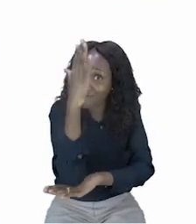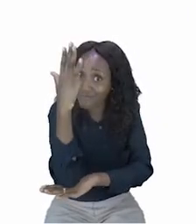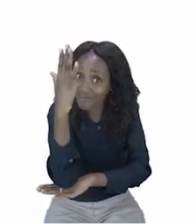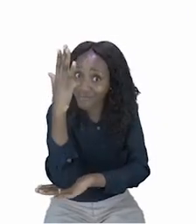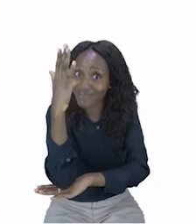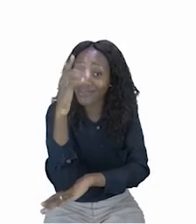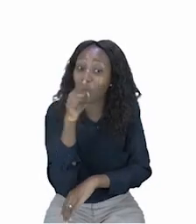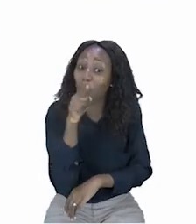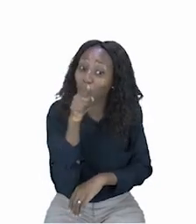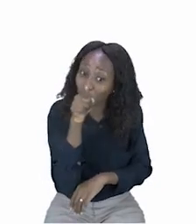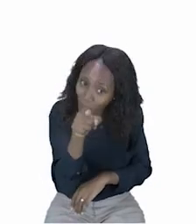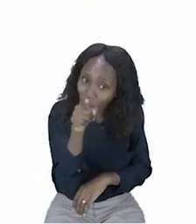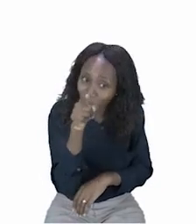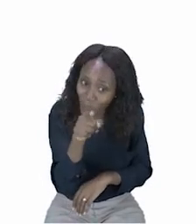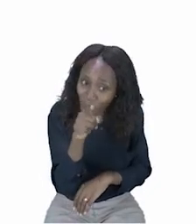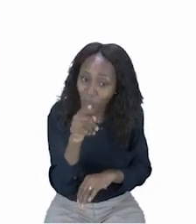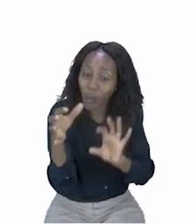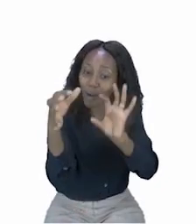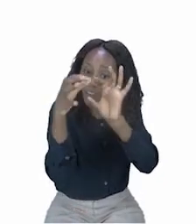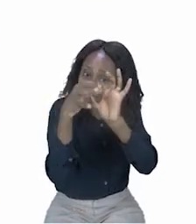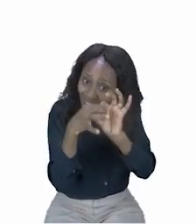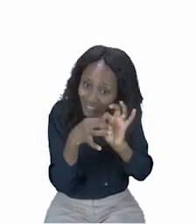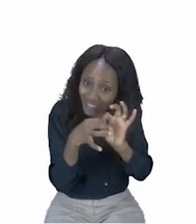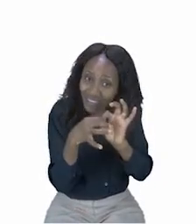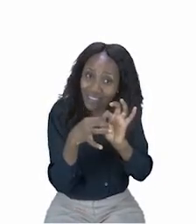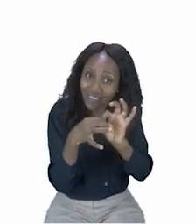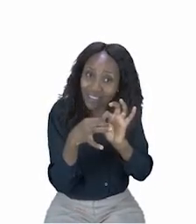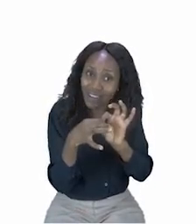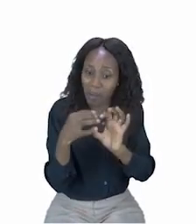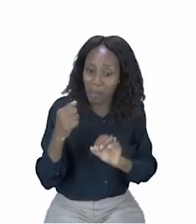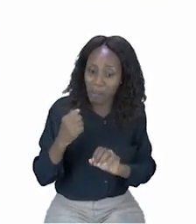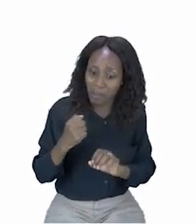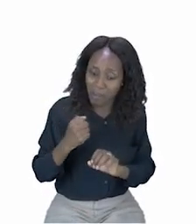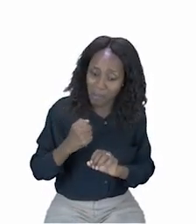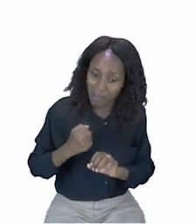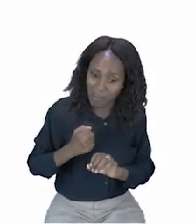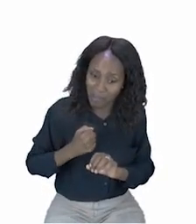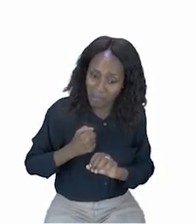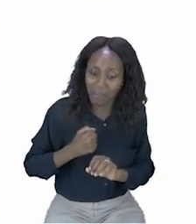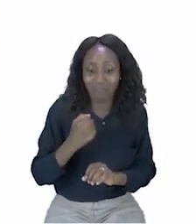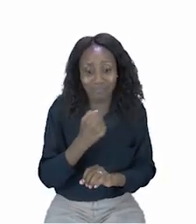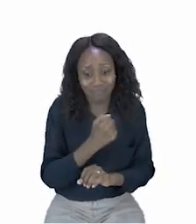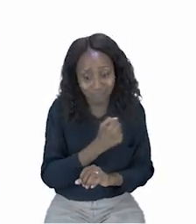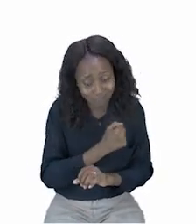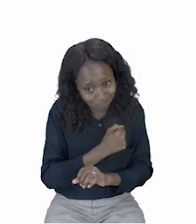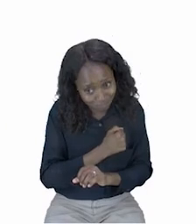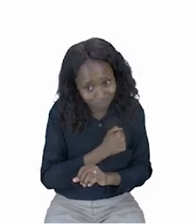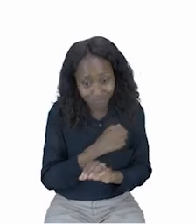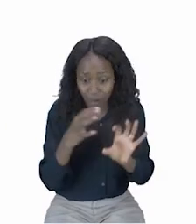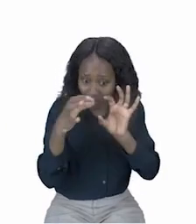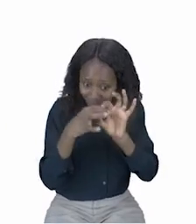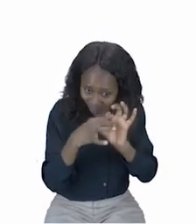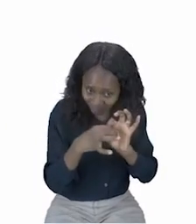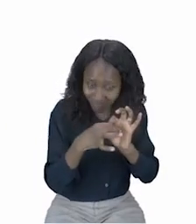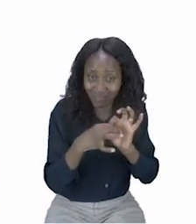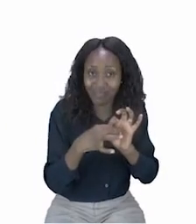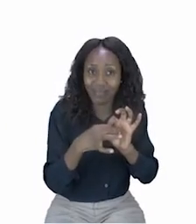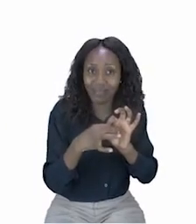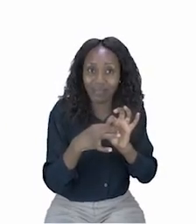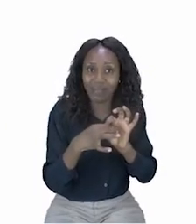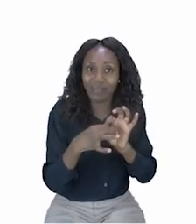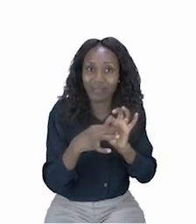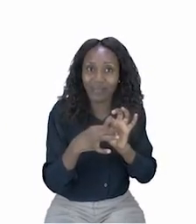You are related to mother and father. And